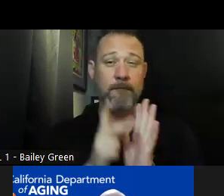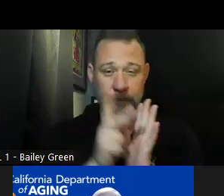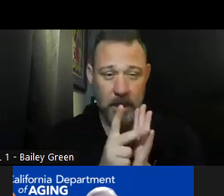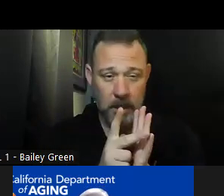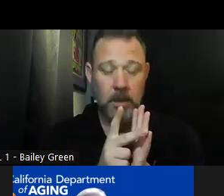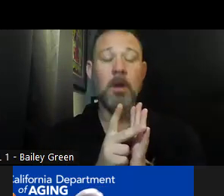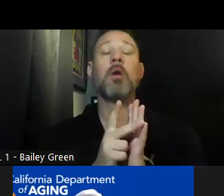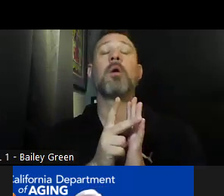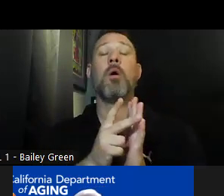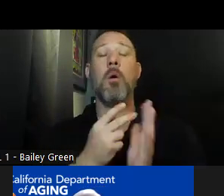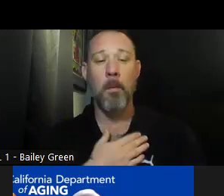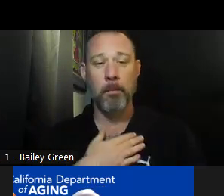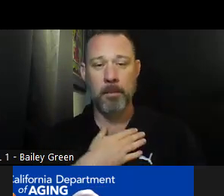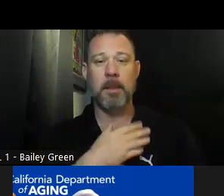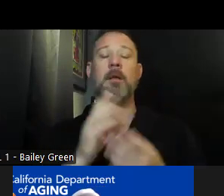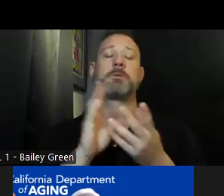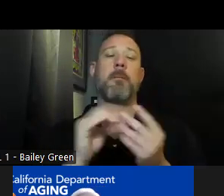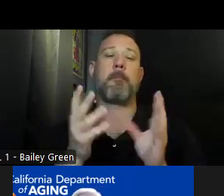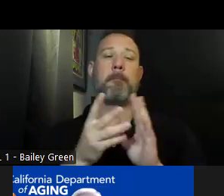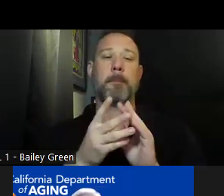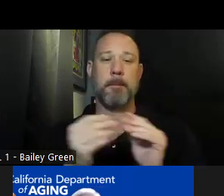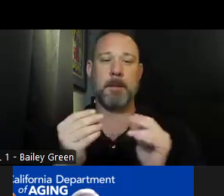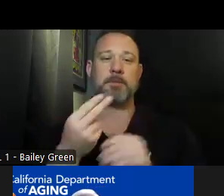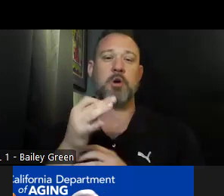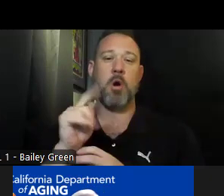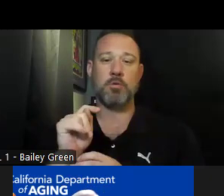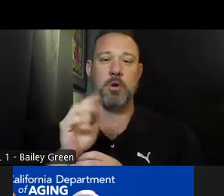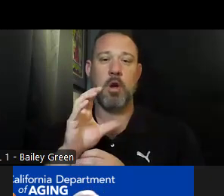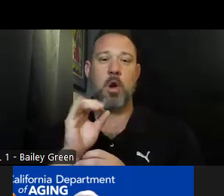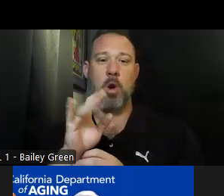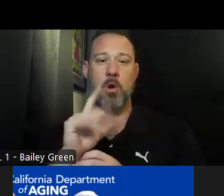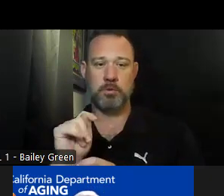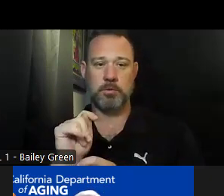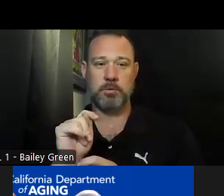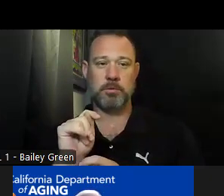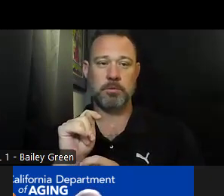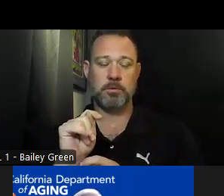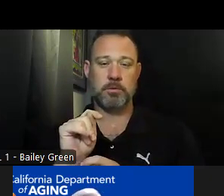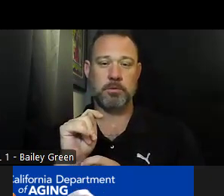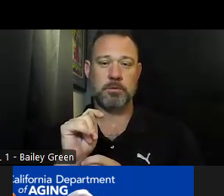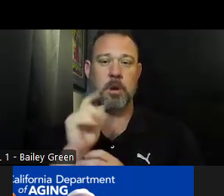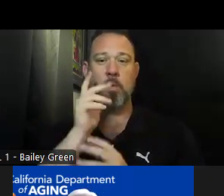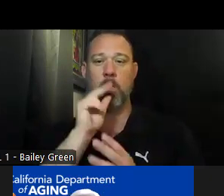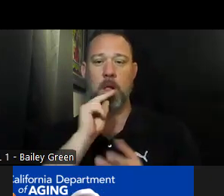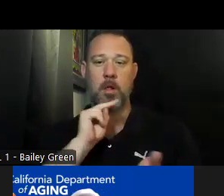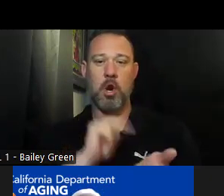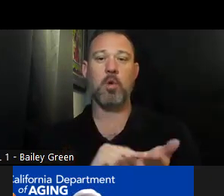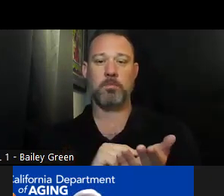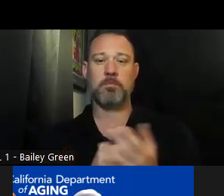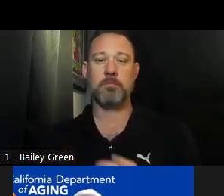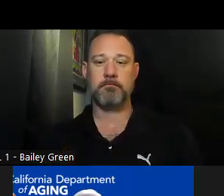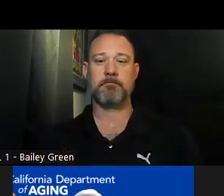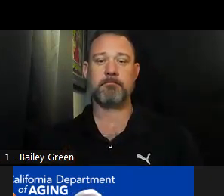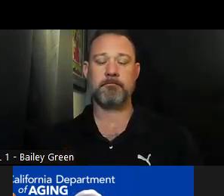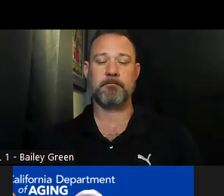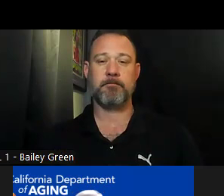a message into the host and co-hosts, and we'll note that.